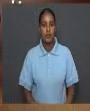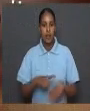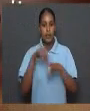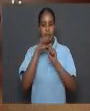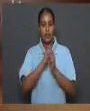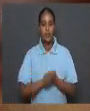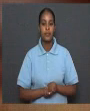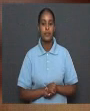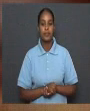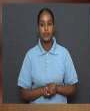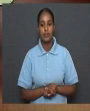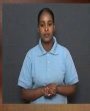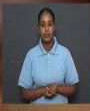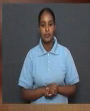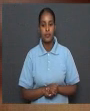Time's up!